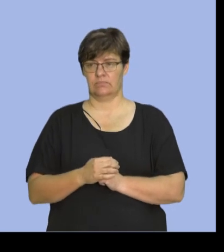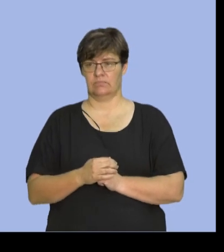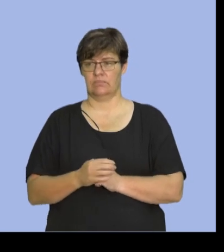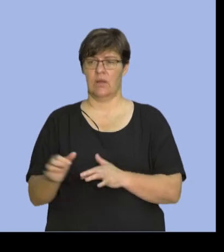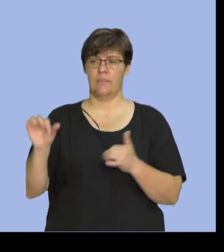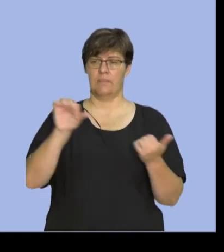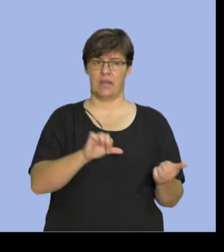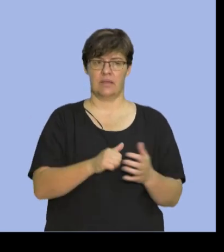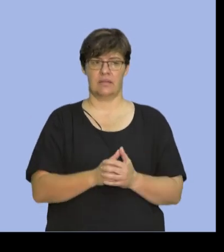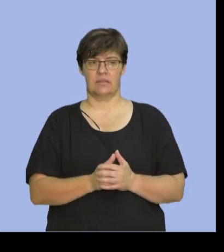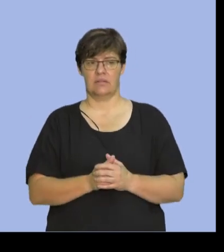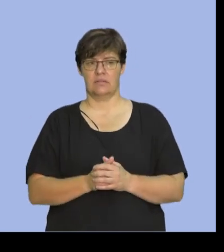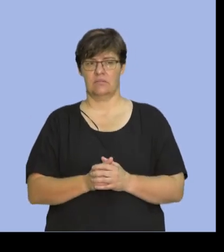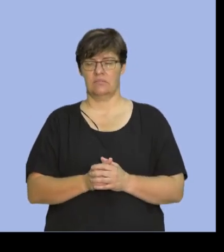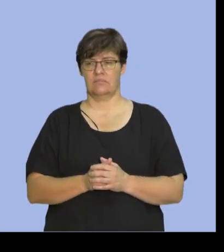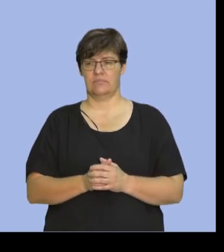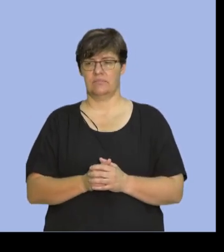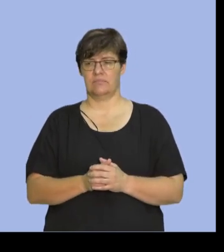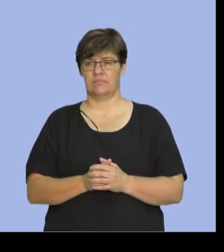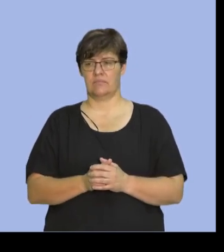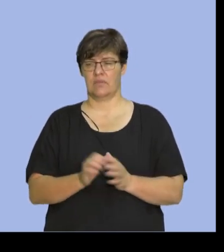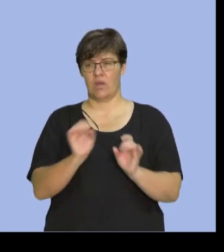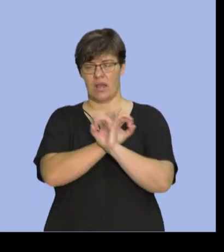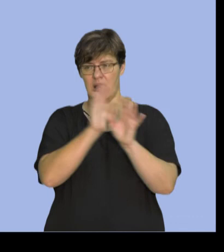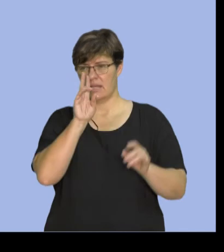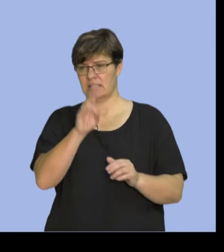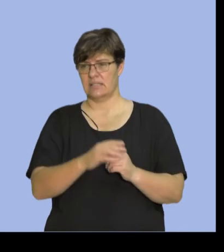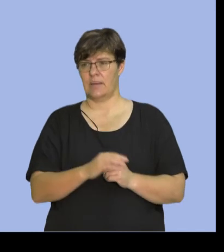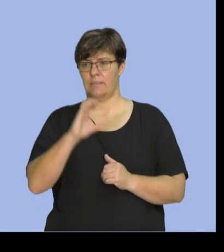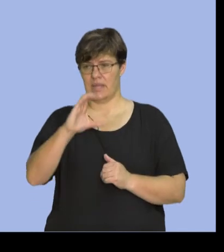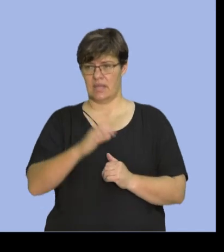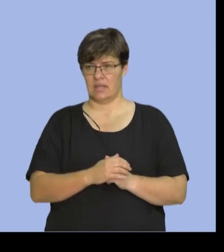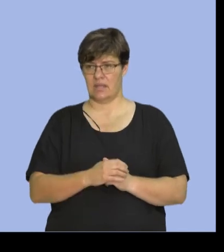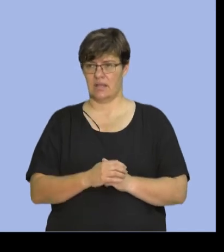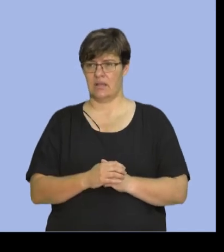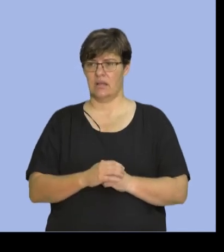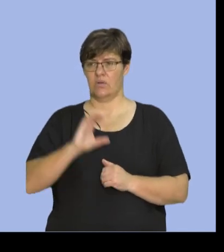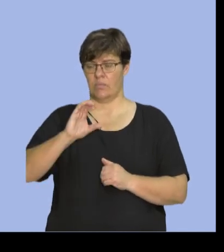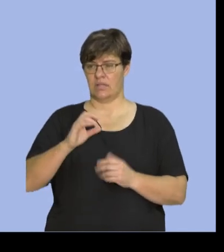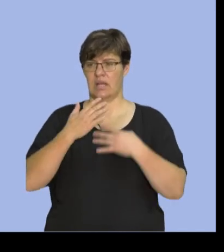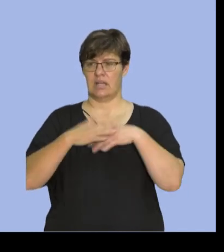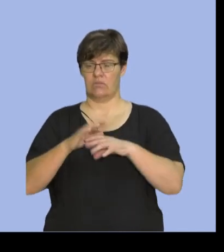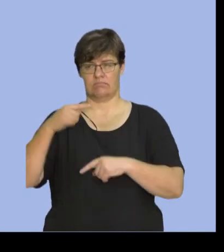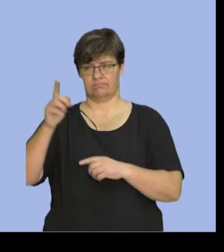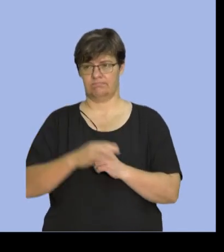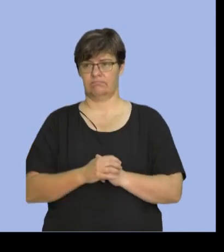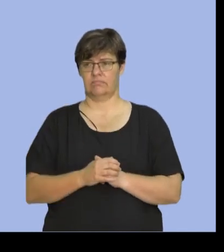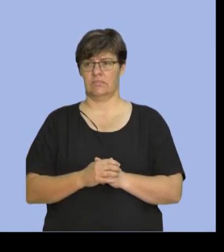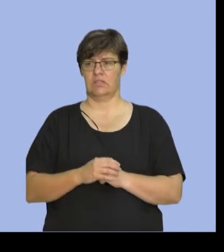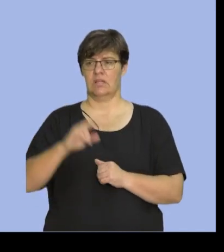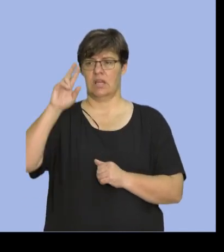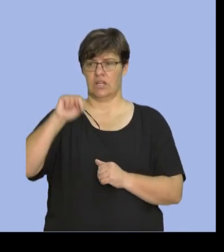to that, we can clearly see structure B is the chromatin network, which we got correct. C was